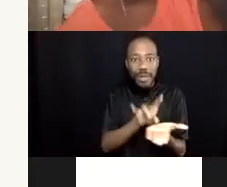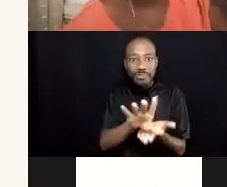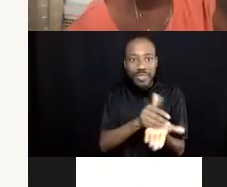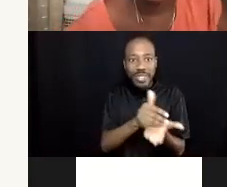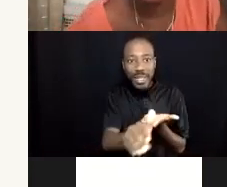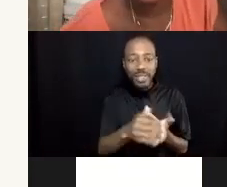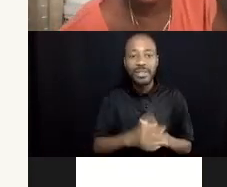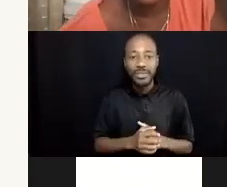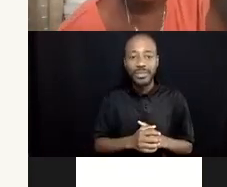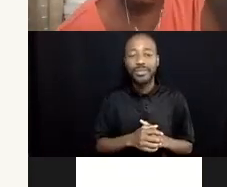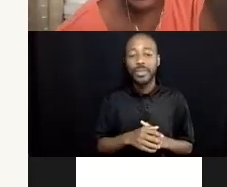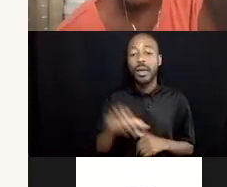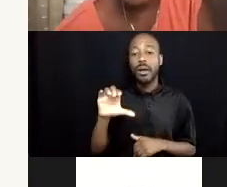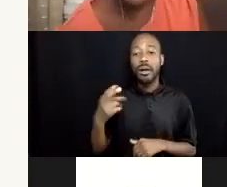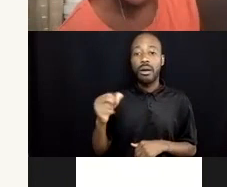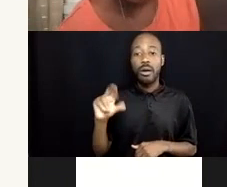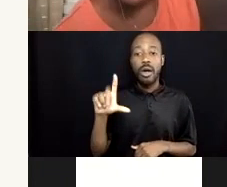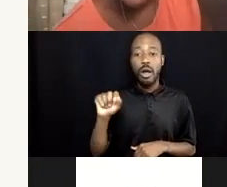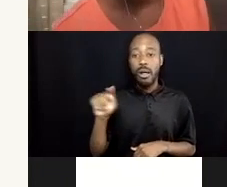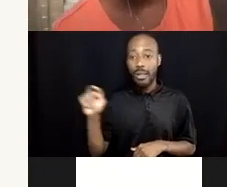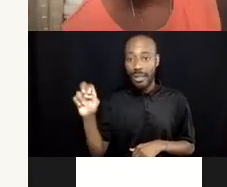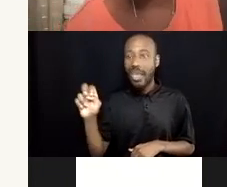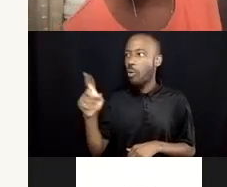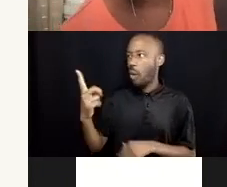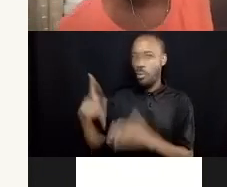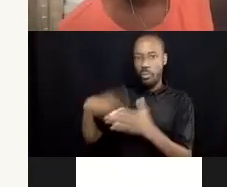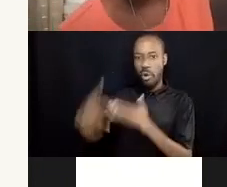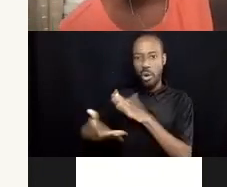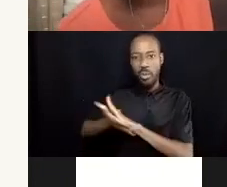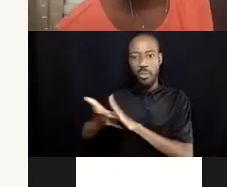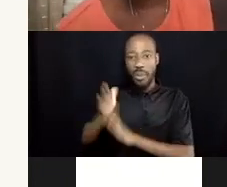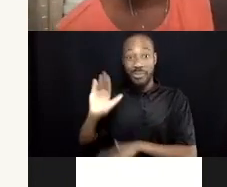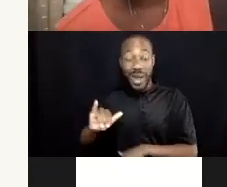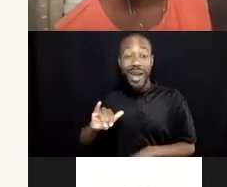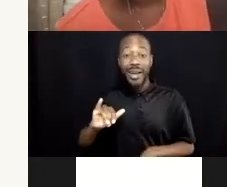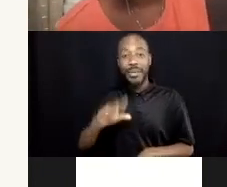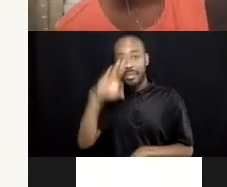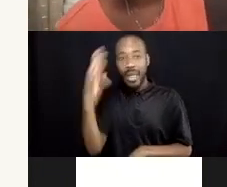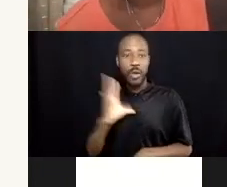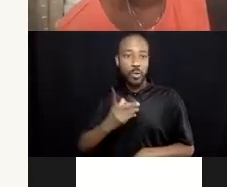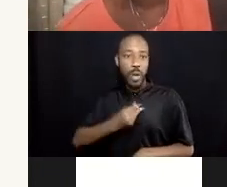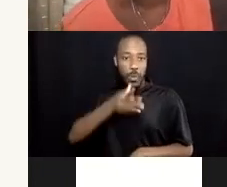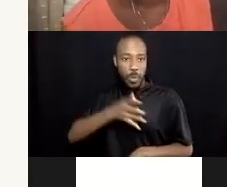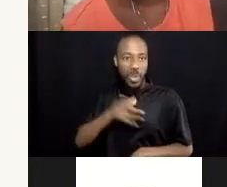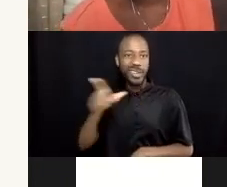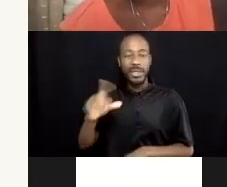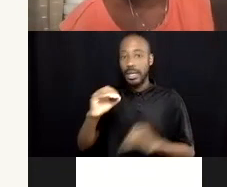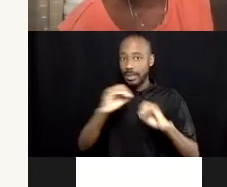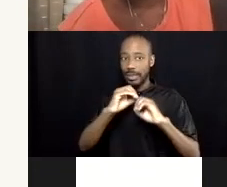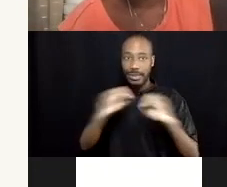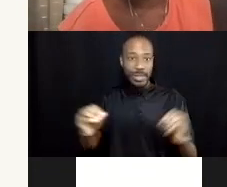a program in Charlotte ran by a Black trans woman, and she has a zero tolerance policy.